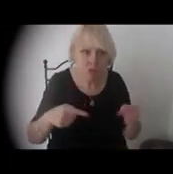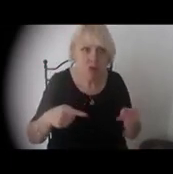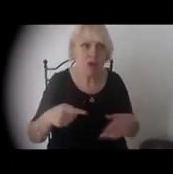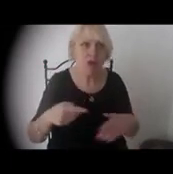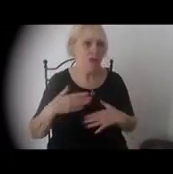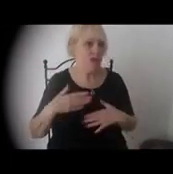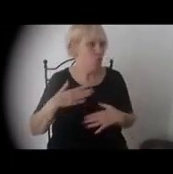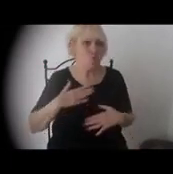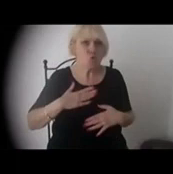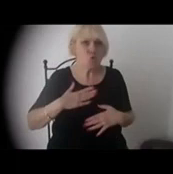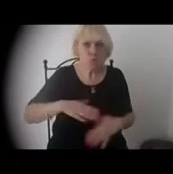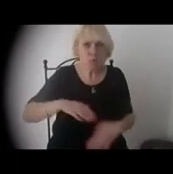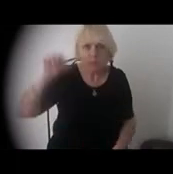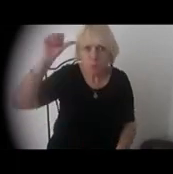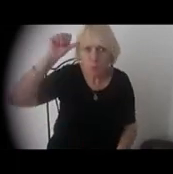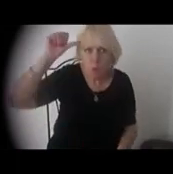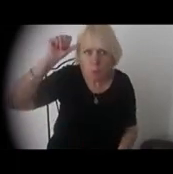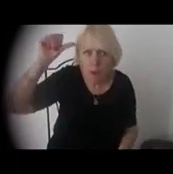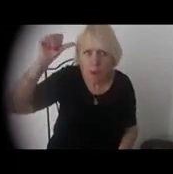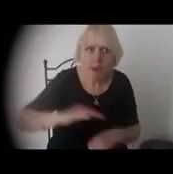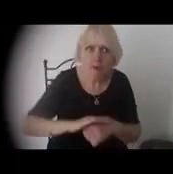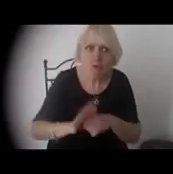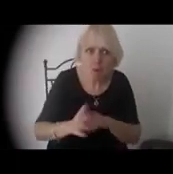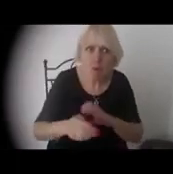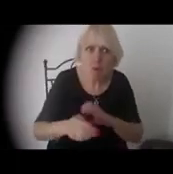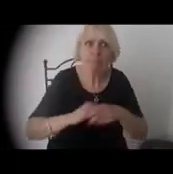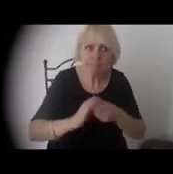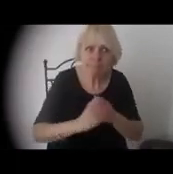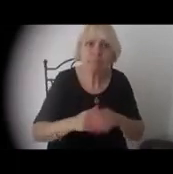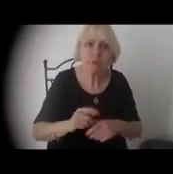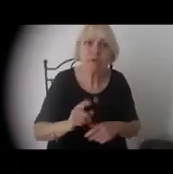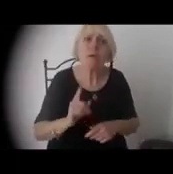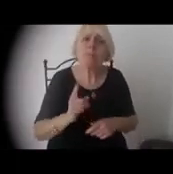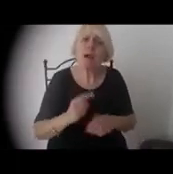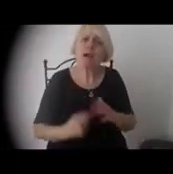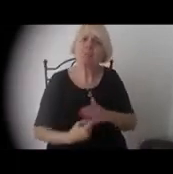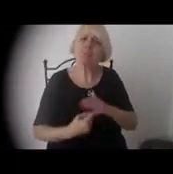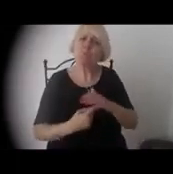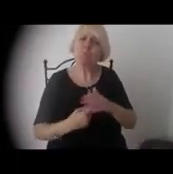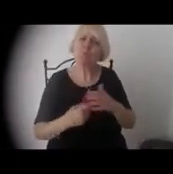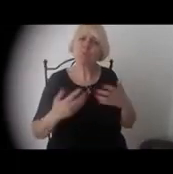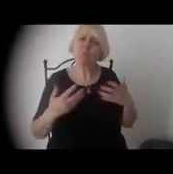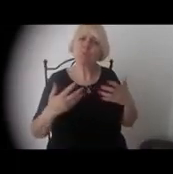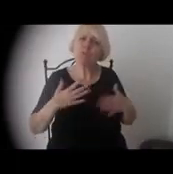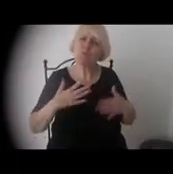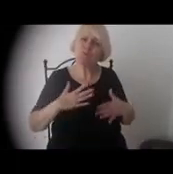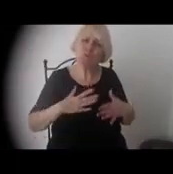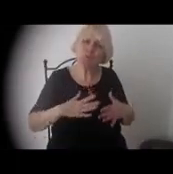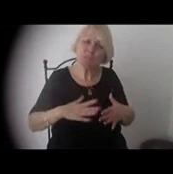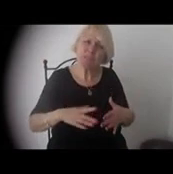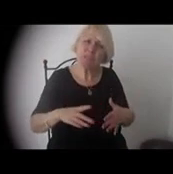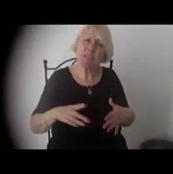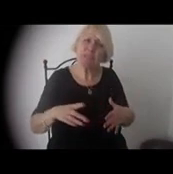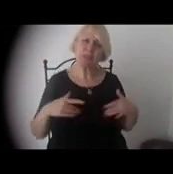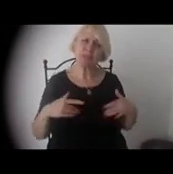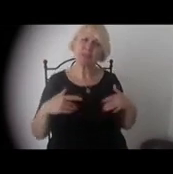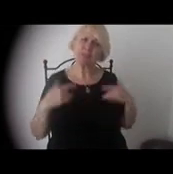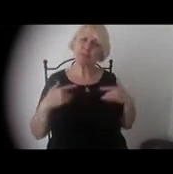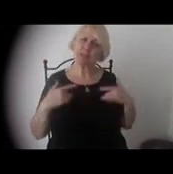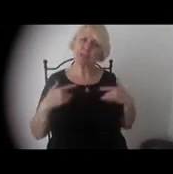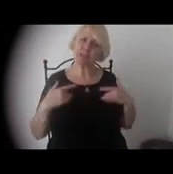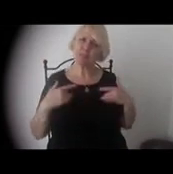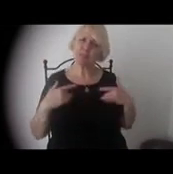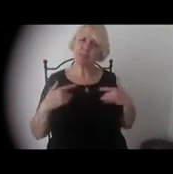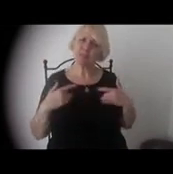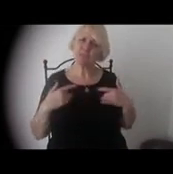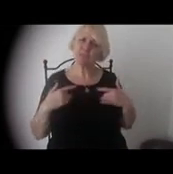But I think there's something important about trying to put that in perspective, which also kind of helps